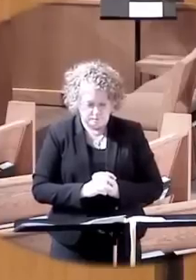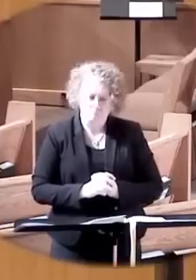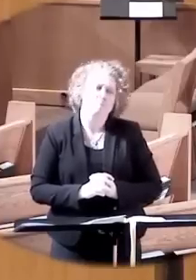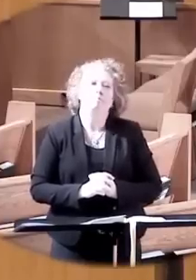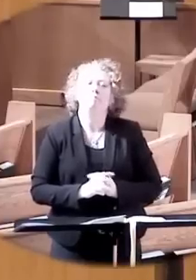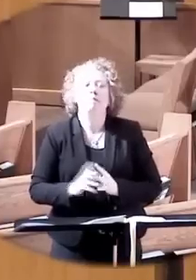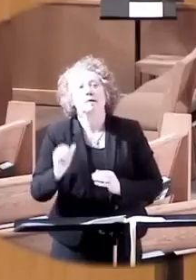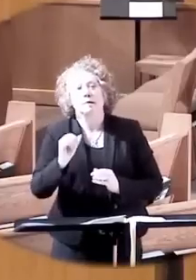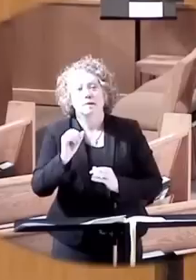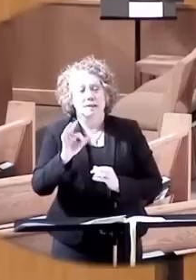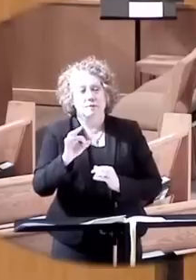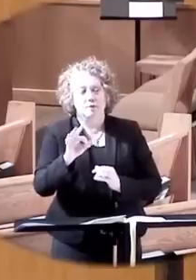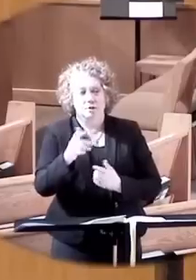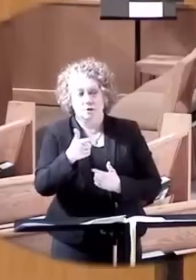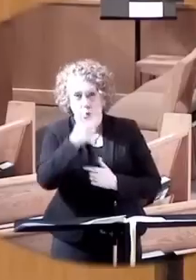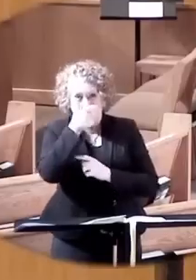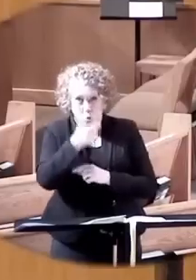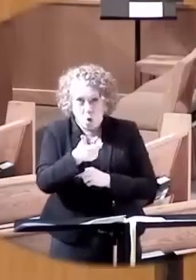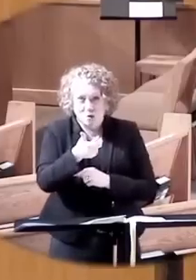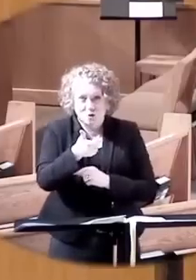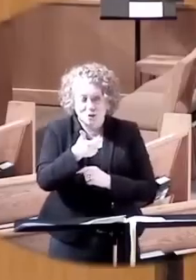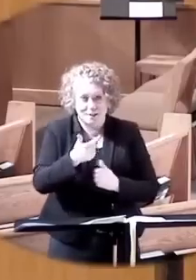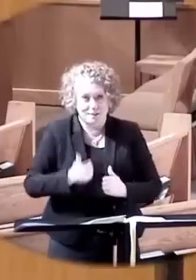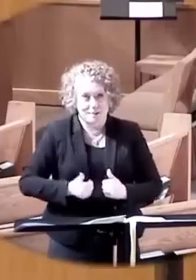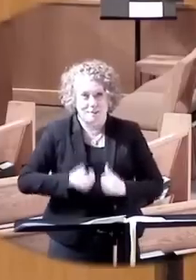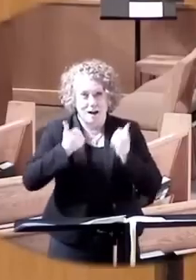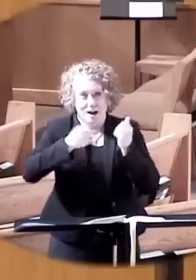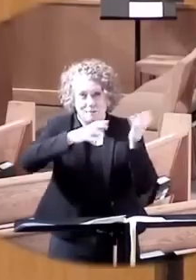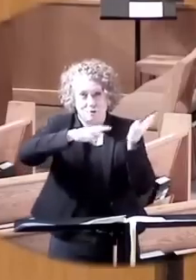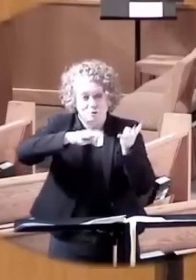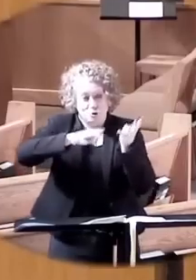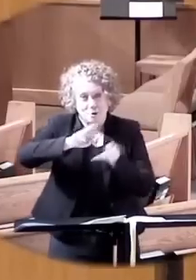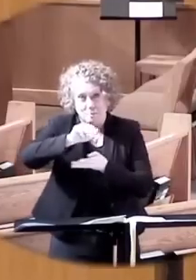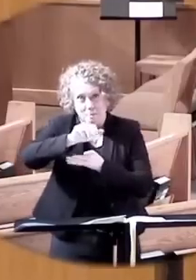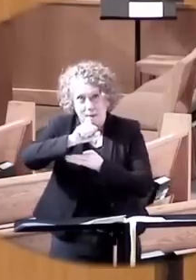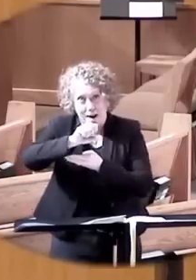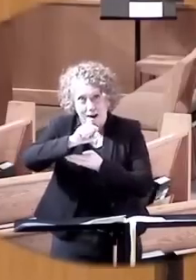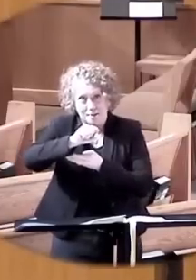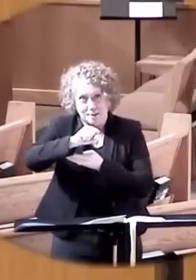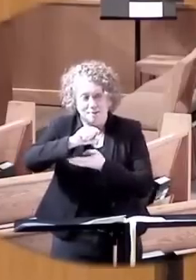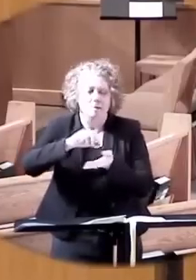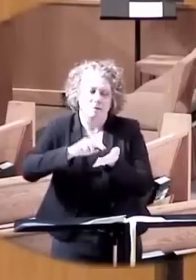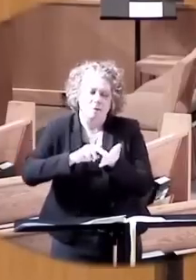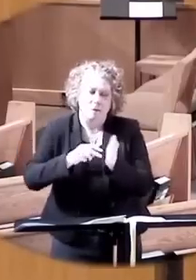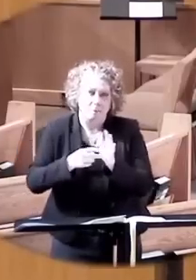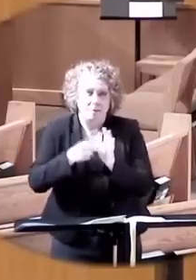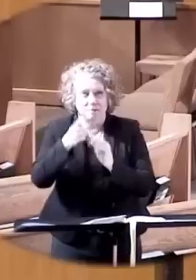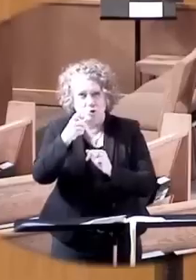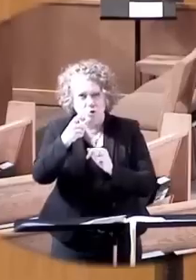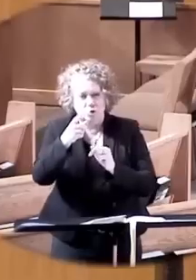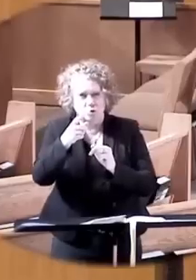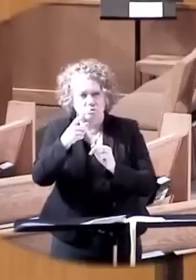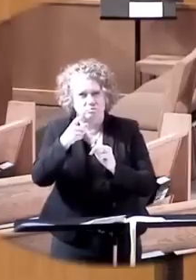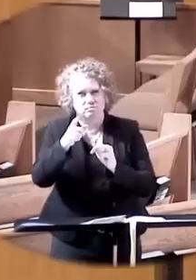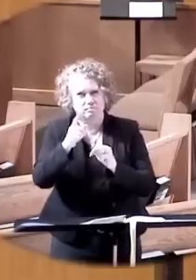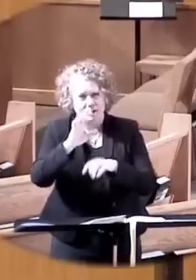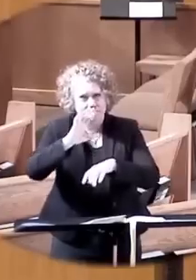If you are watching this live-streamed Mass, you have intentionally chosen to do